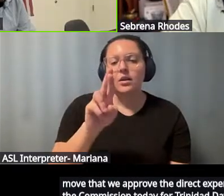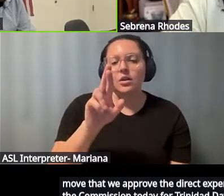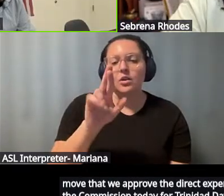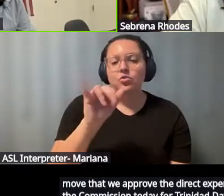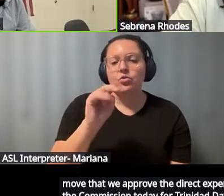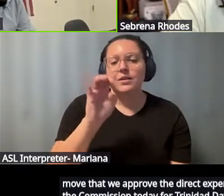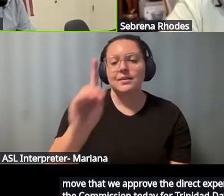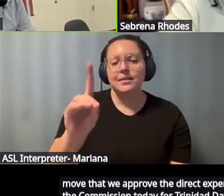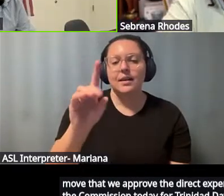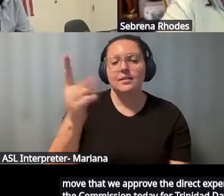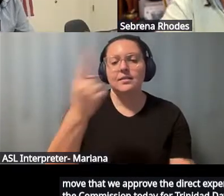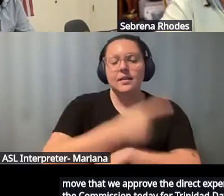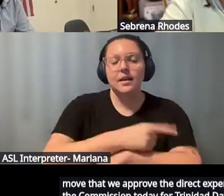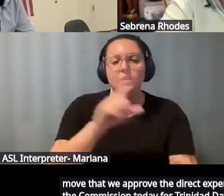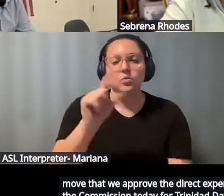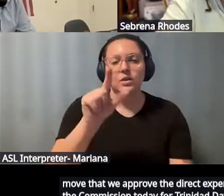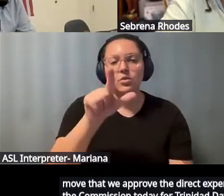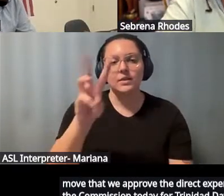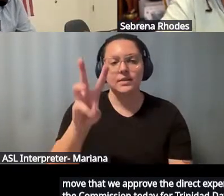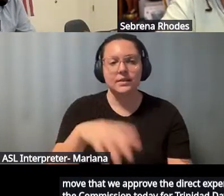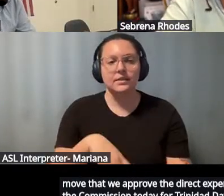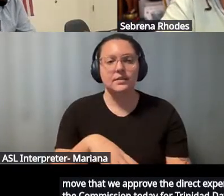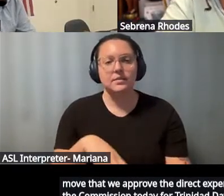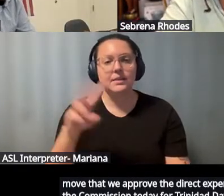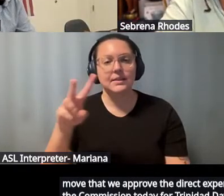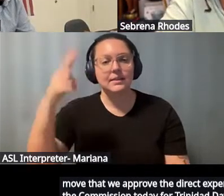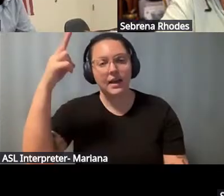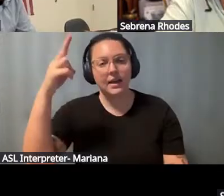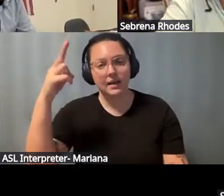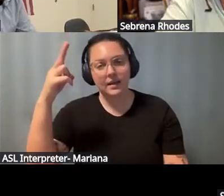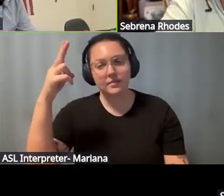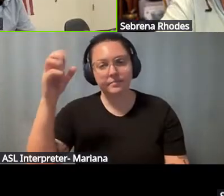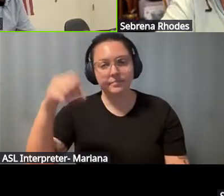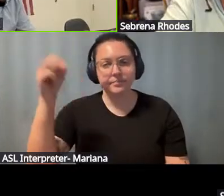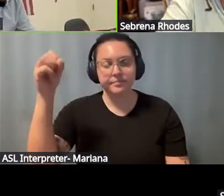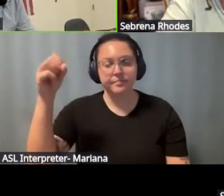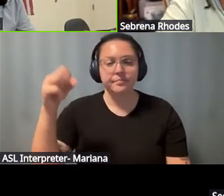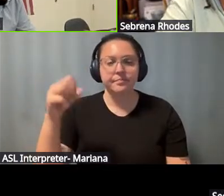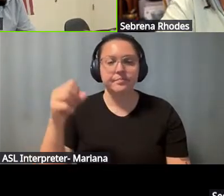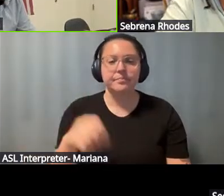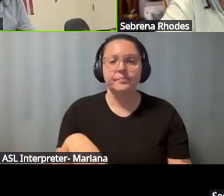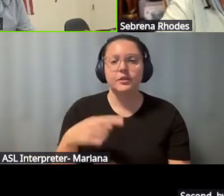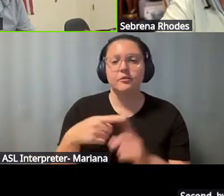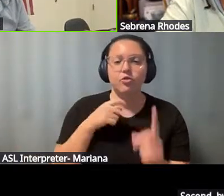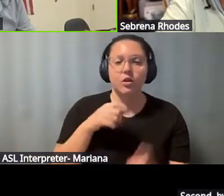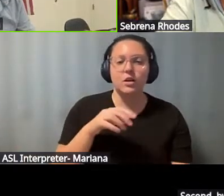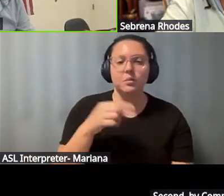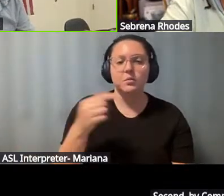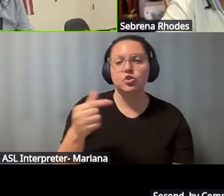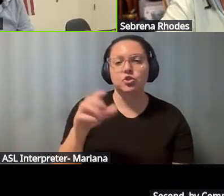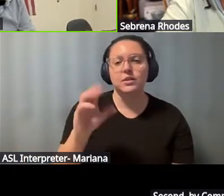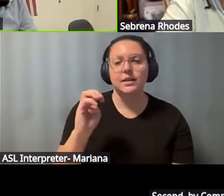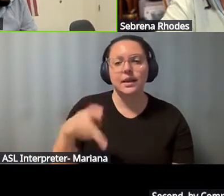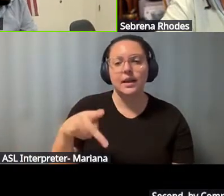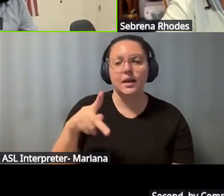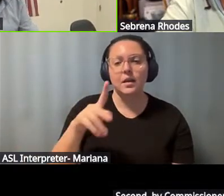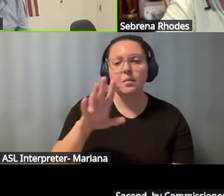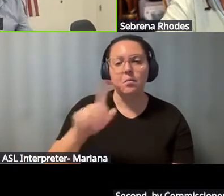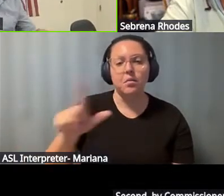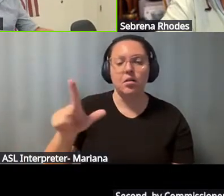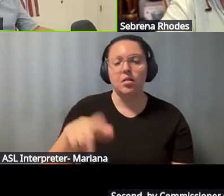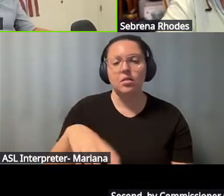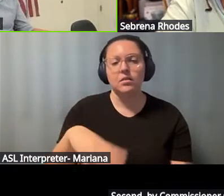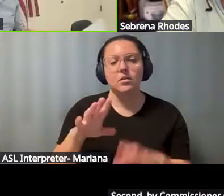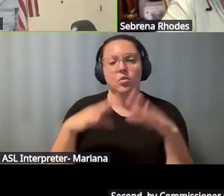second on this motion? Second. Second by Commissioner G. Campbell. Open discussion, 3